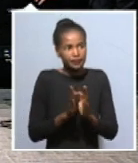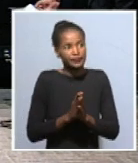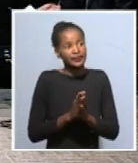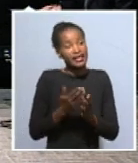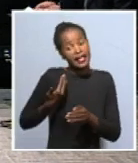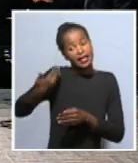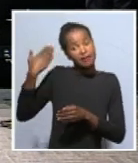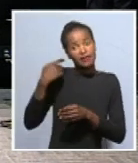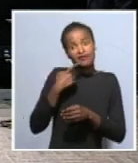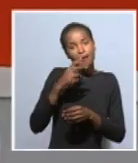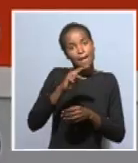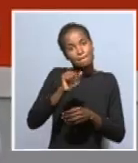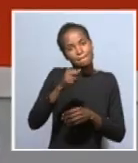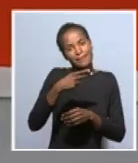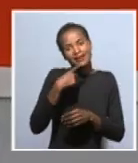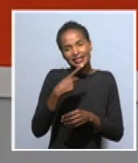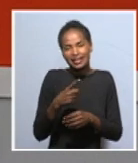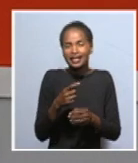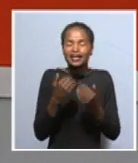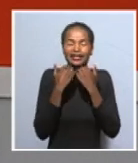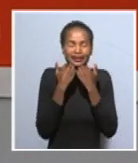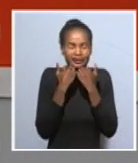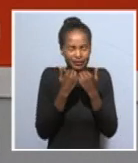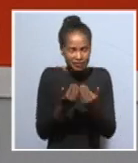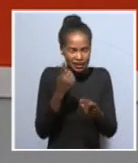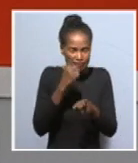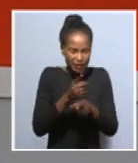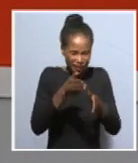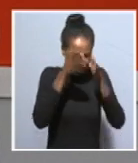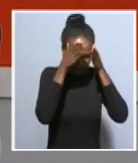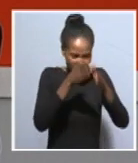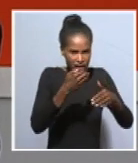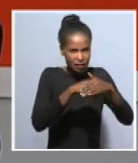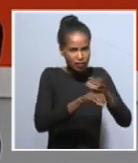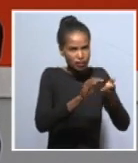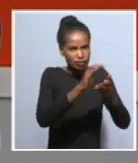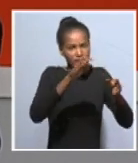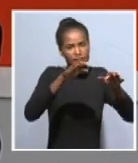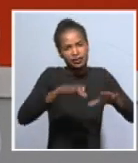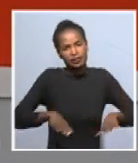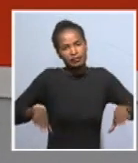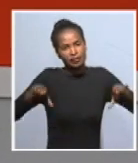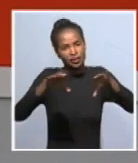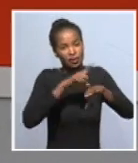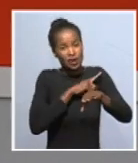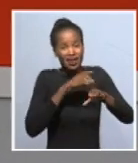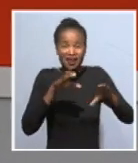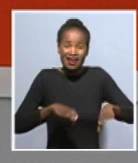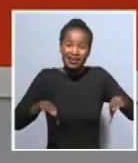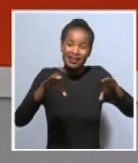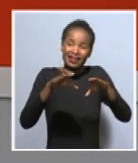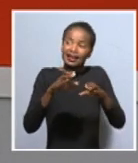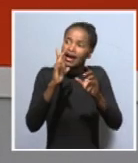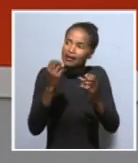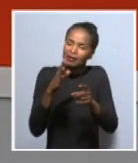mouths are. What does that mean in practical terms to ensure the sustainability of the agricultural sector post-COVID-19?